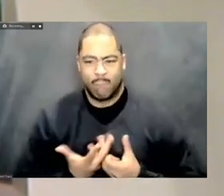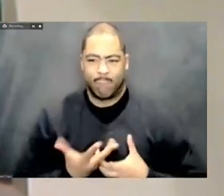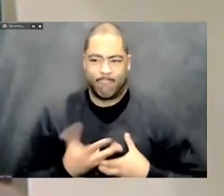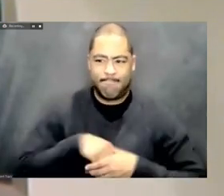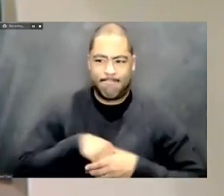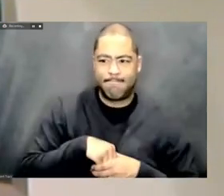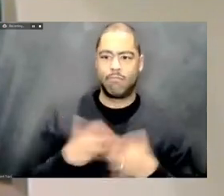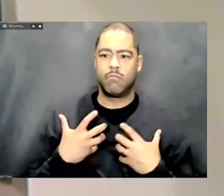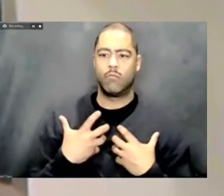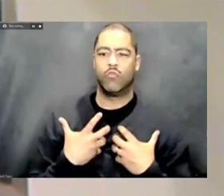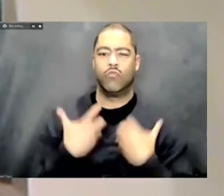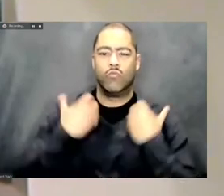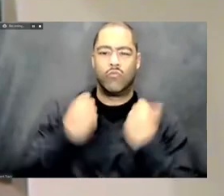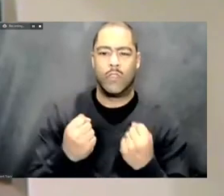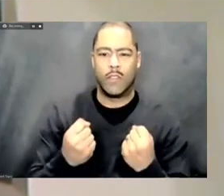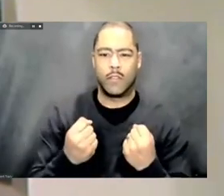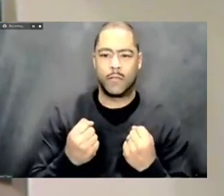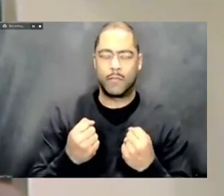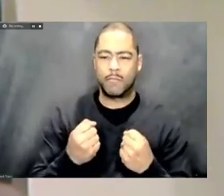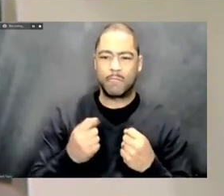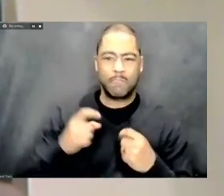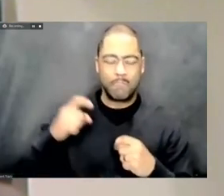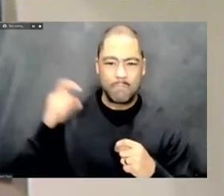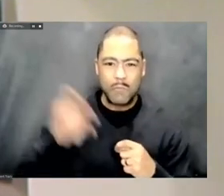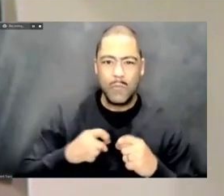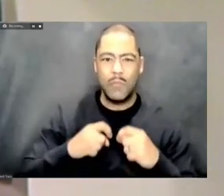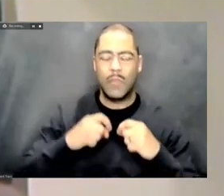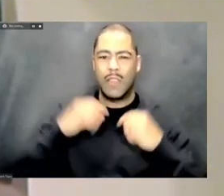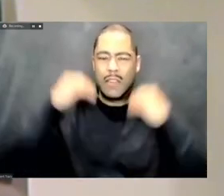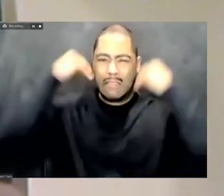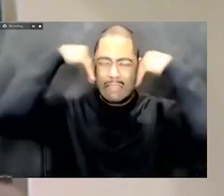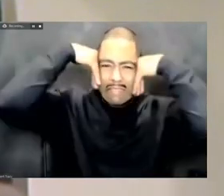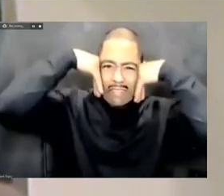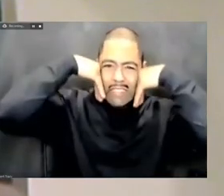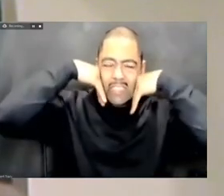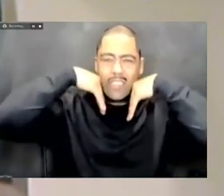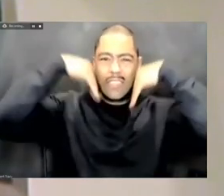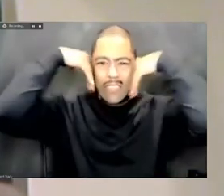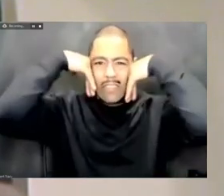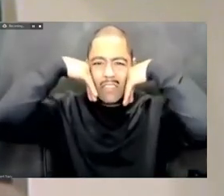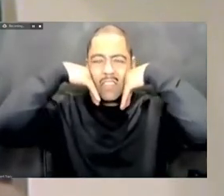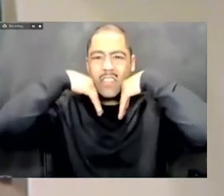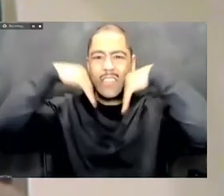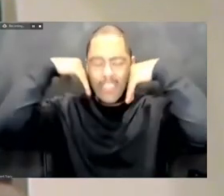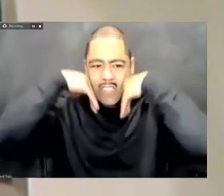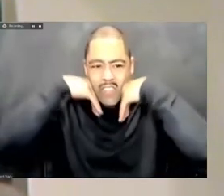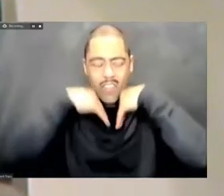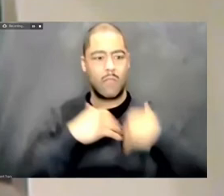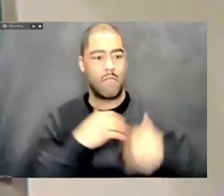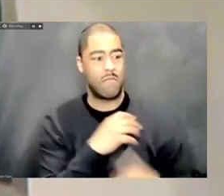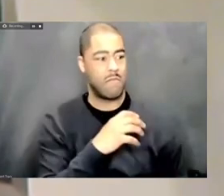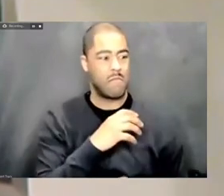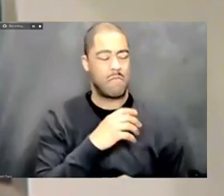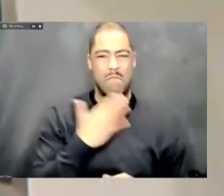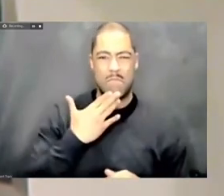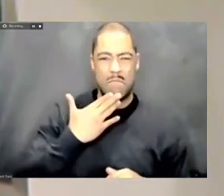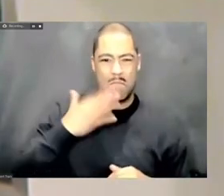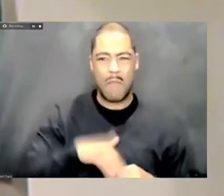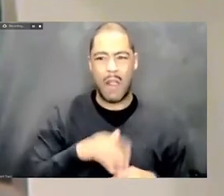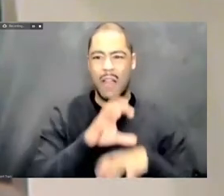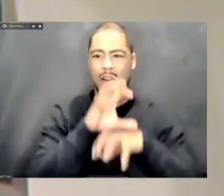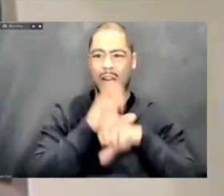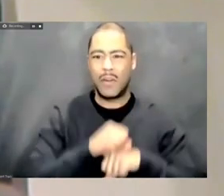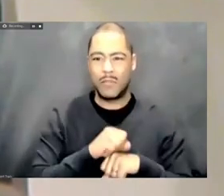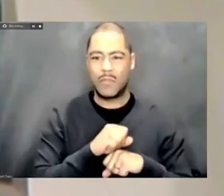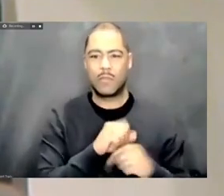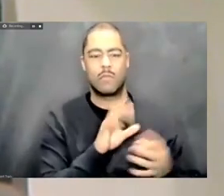and taste the sweat of moving mountains, breaking chains and untying dead habits from the heart. With fattening the bones with